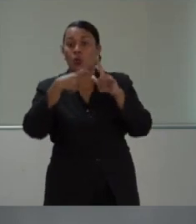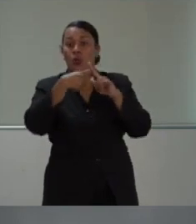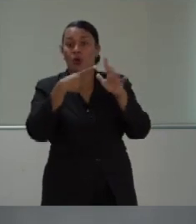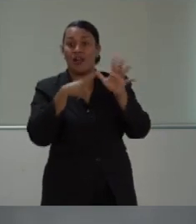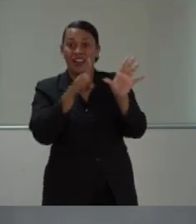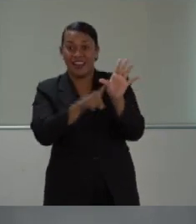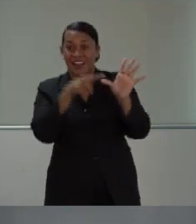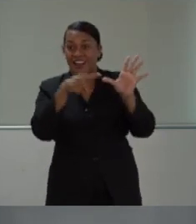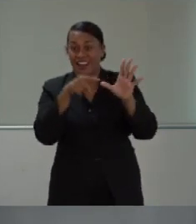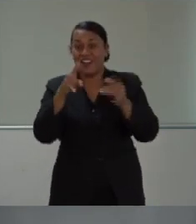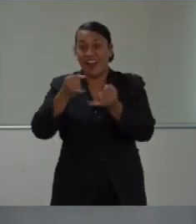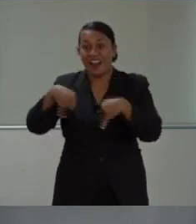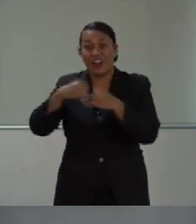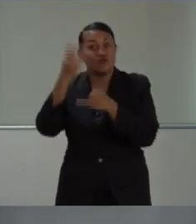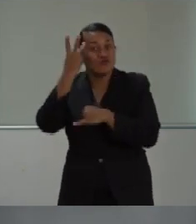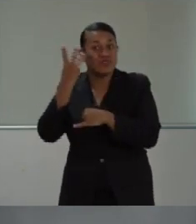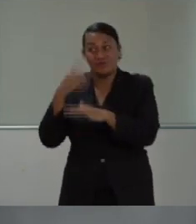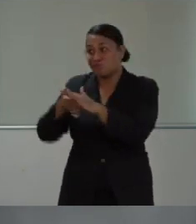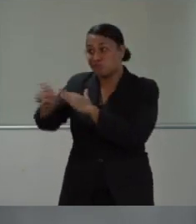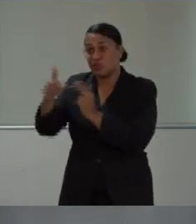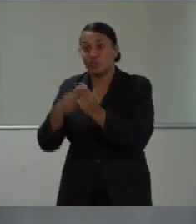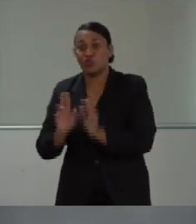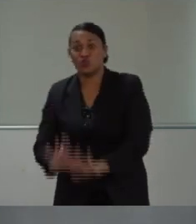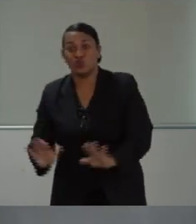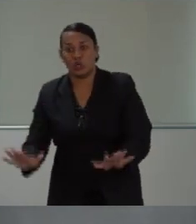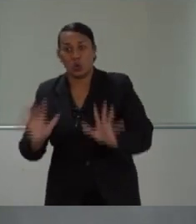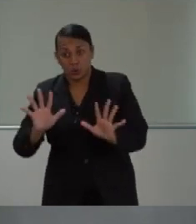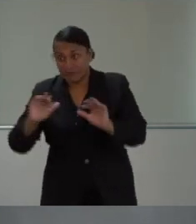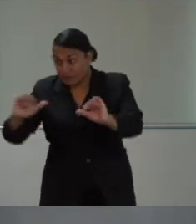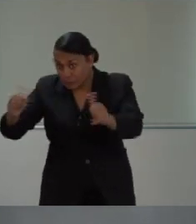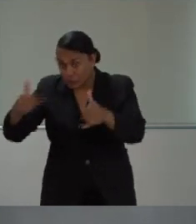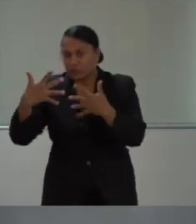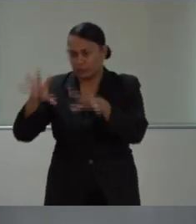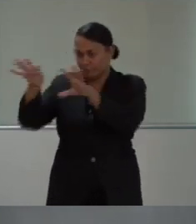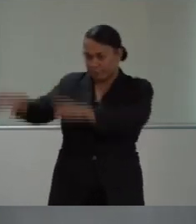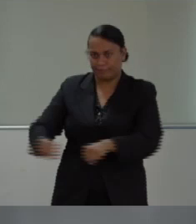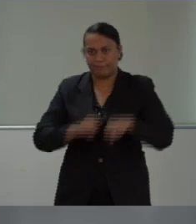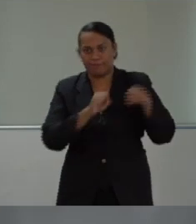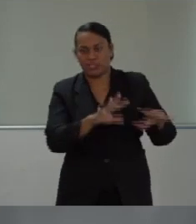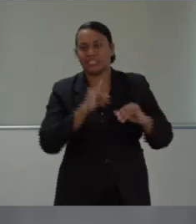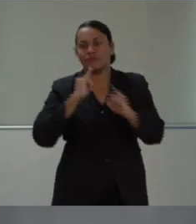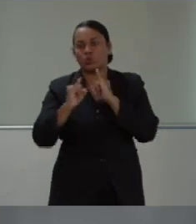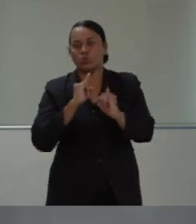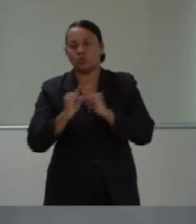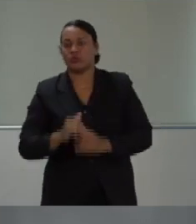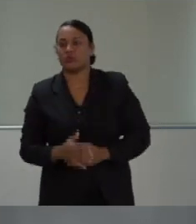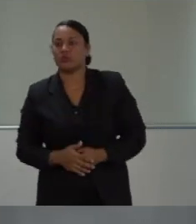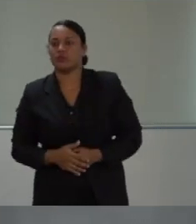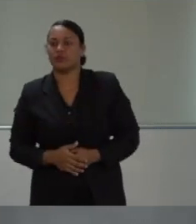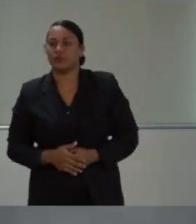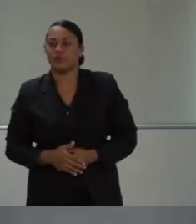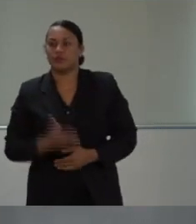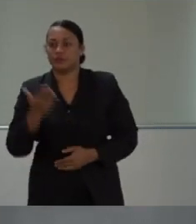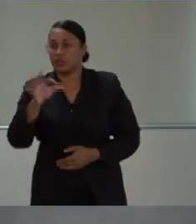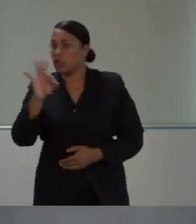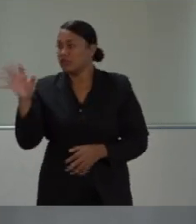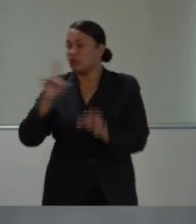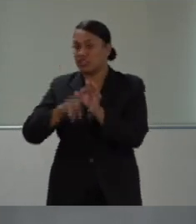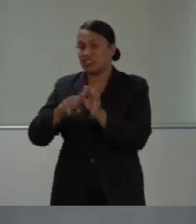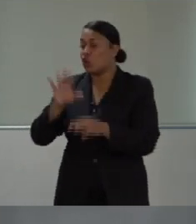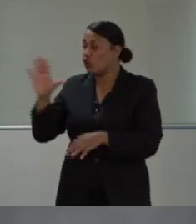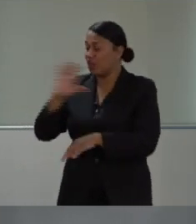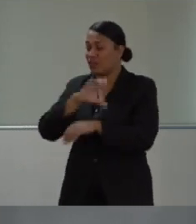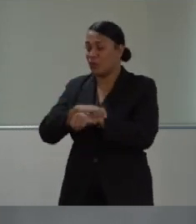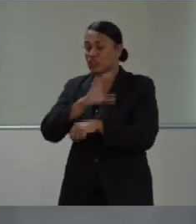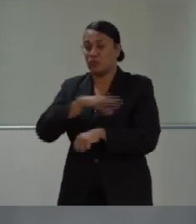we get down with dealing with that particular family. Sir, your police officers have been hard at work since the lockdowns have